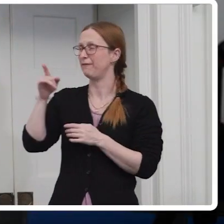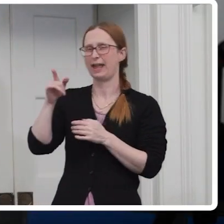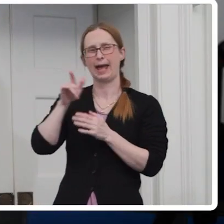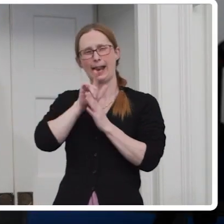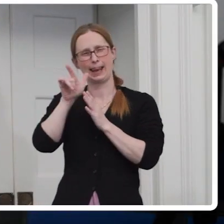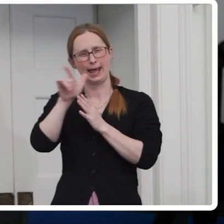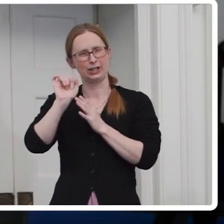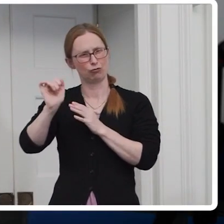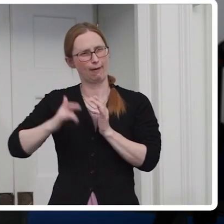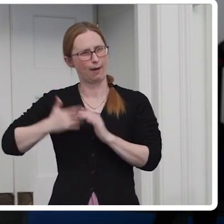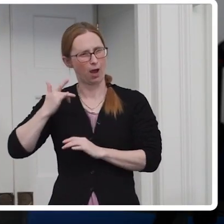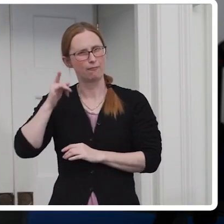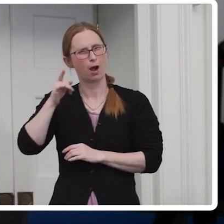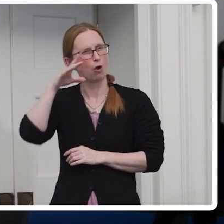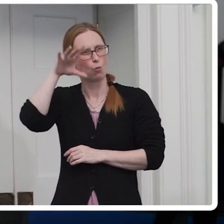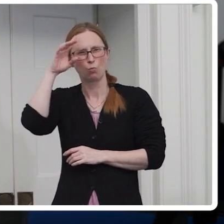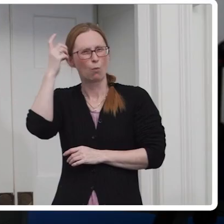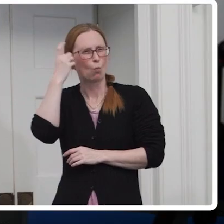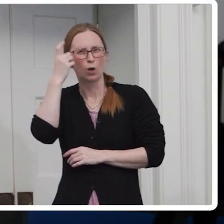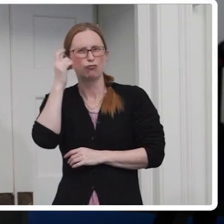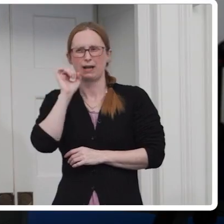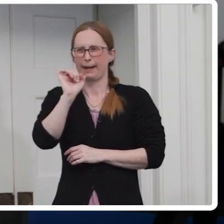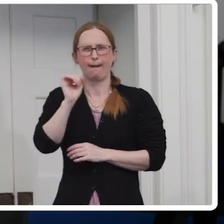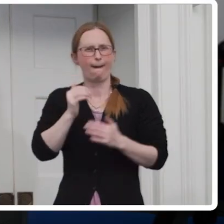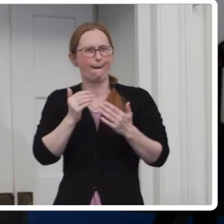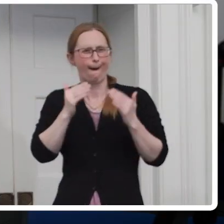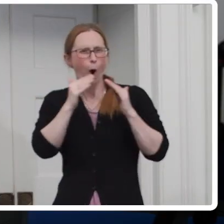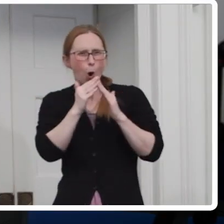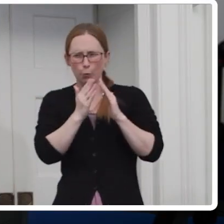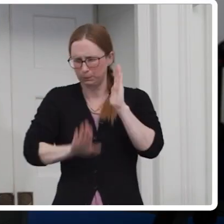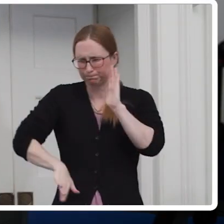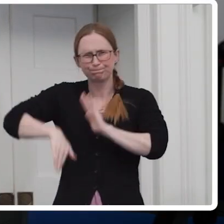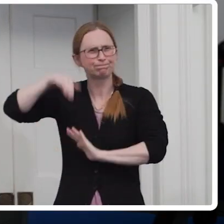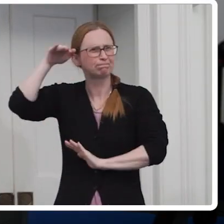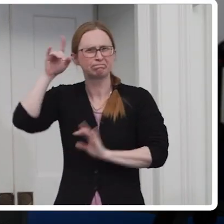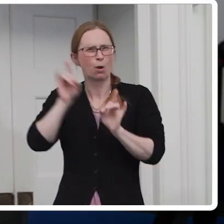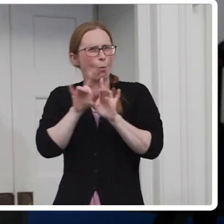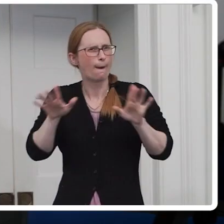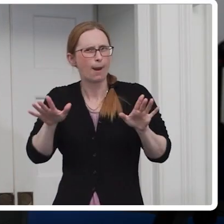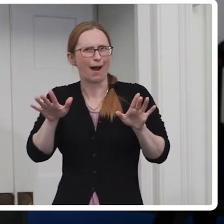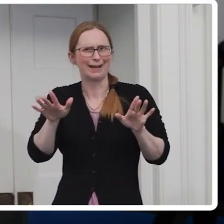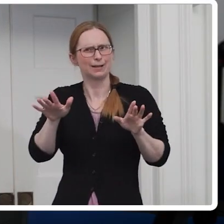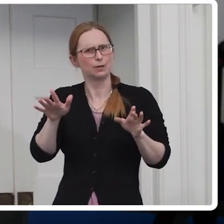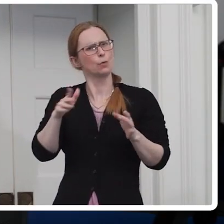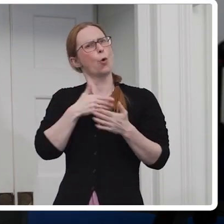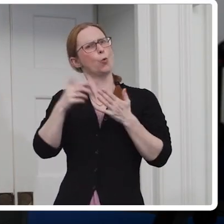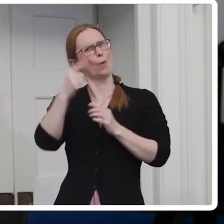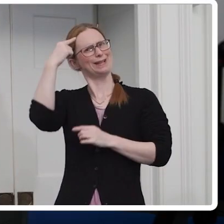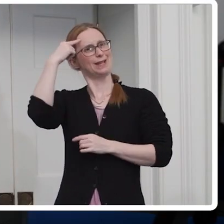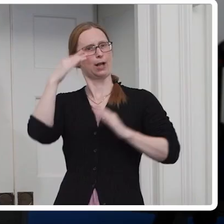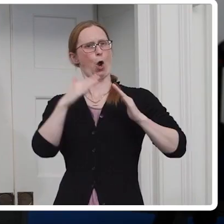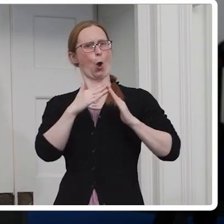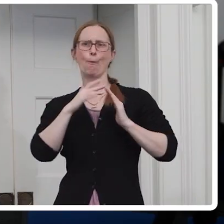here at the latter part of her life, but I'm wondering what her relationship to home was throughout her life. Because obviously we think of the home